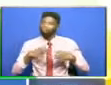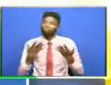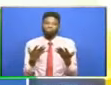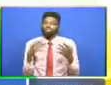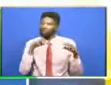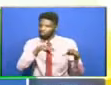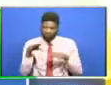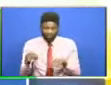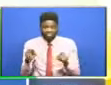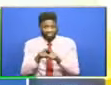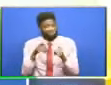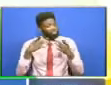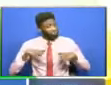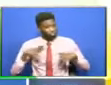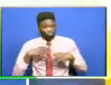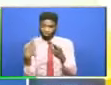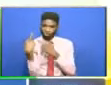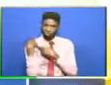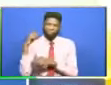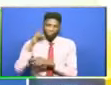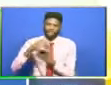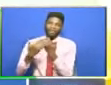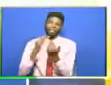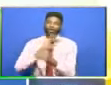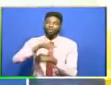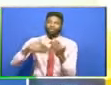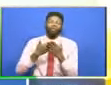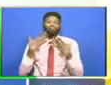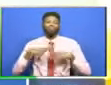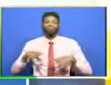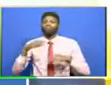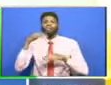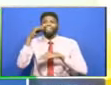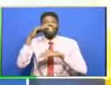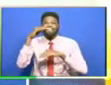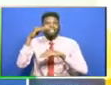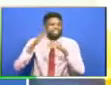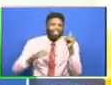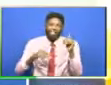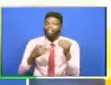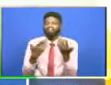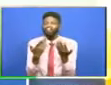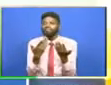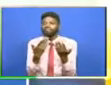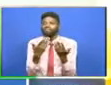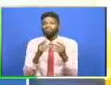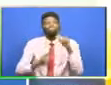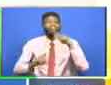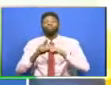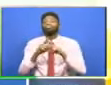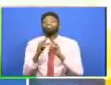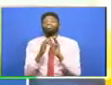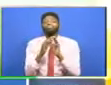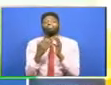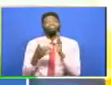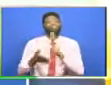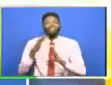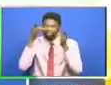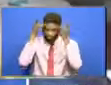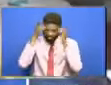be mindful of all involved instead of rushed moves. This and more stories in the news making headlines in the